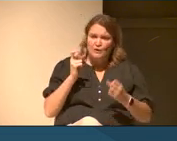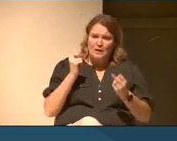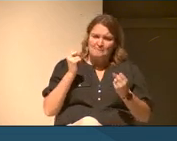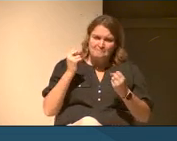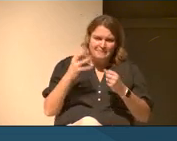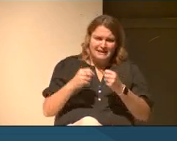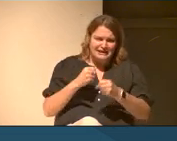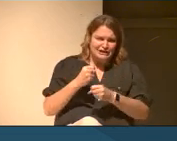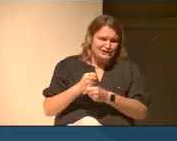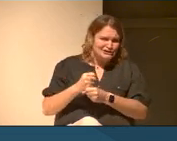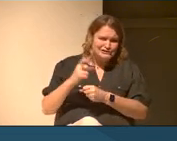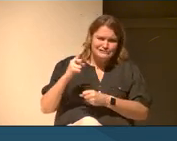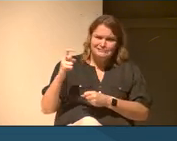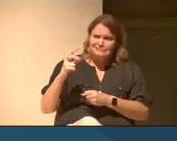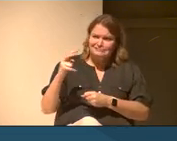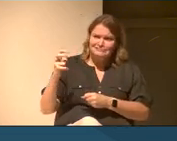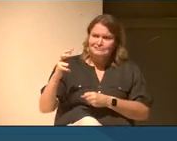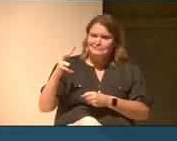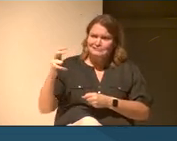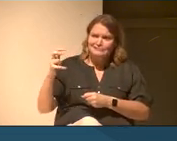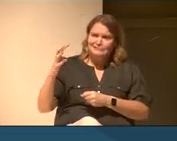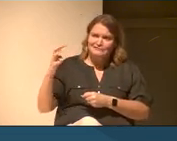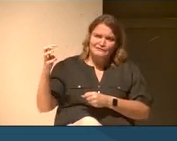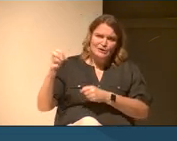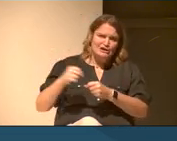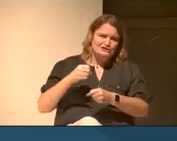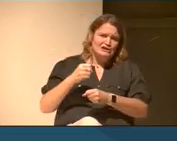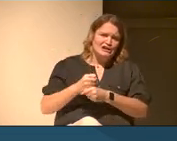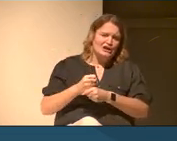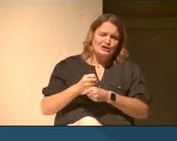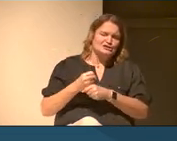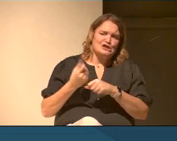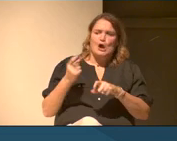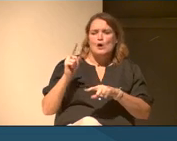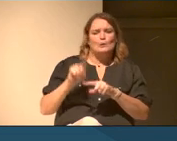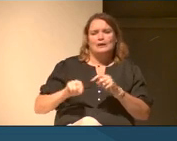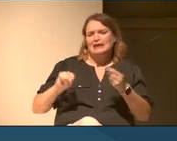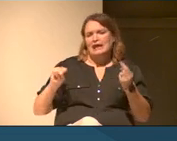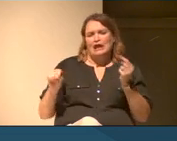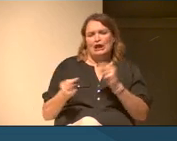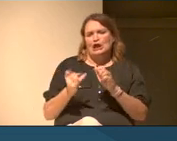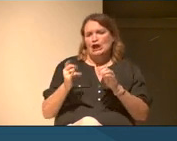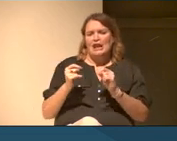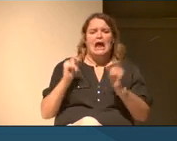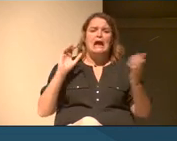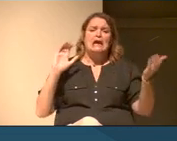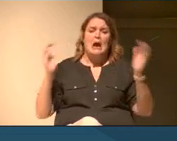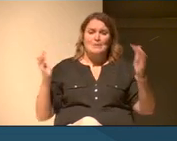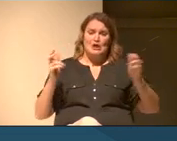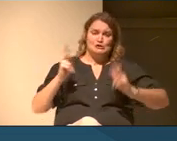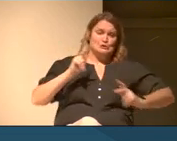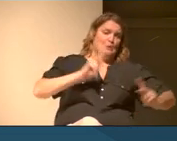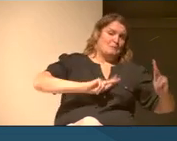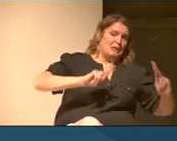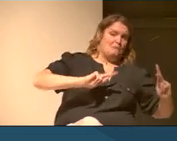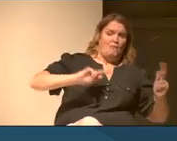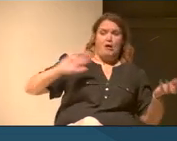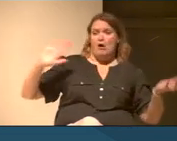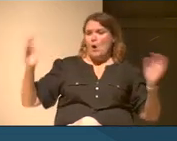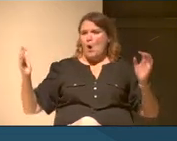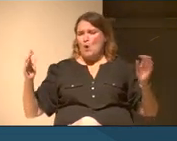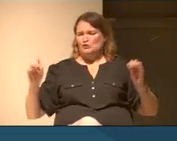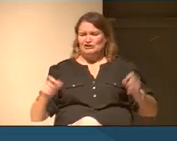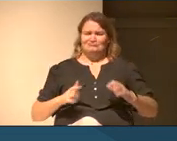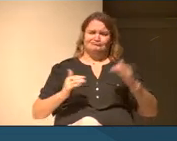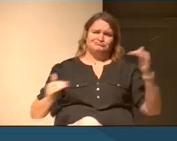we felt there was nothing we could do to harm it. People were just too small relative to how big the ocean was for us to have any impact at